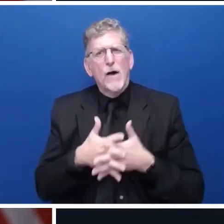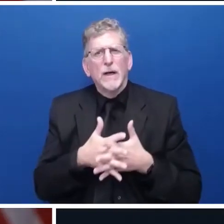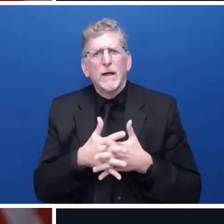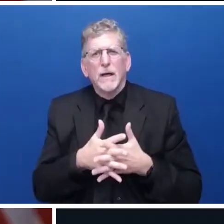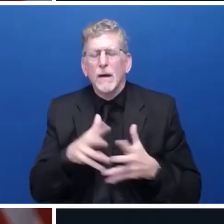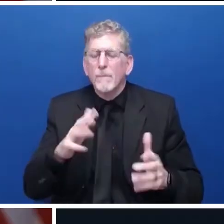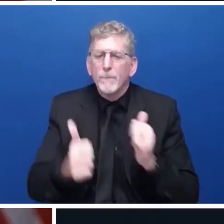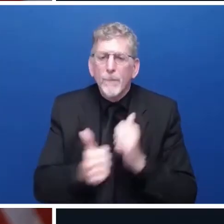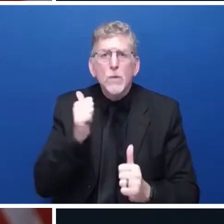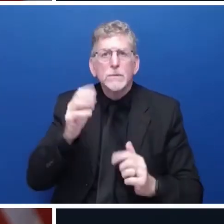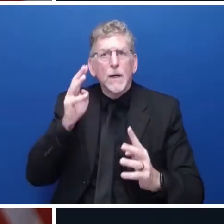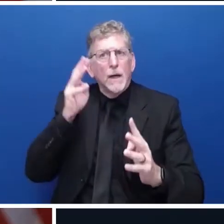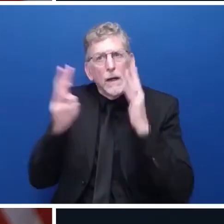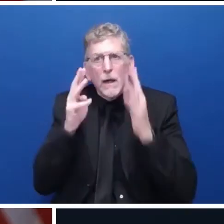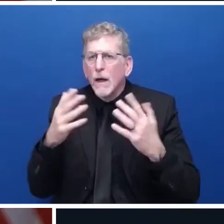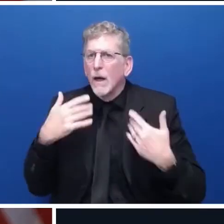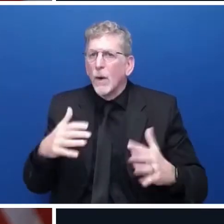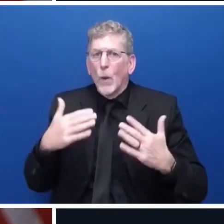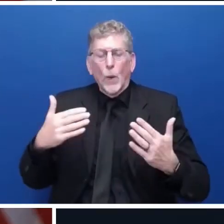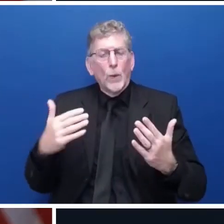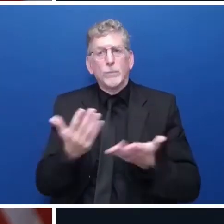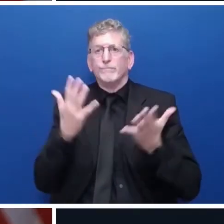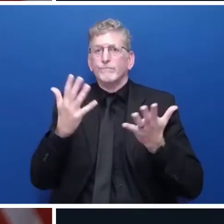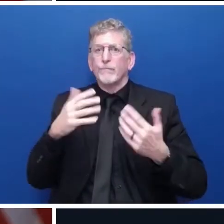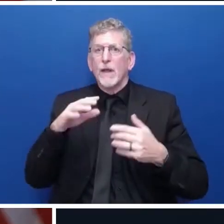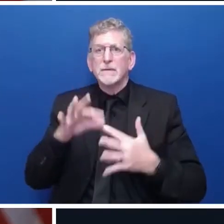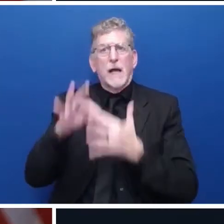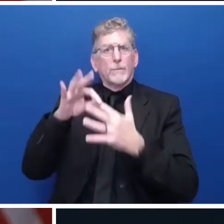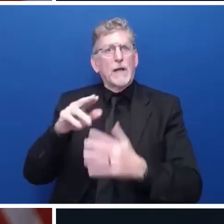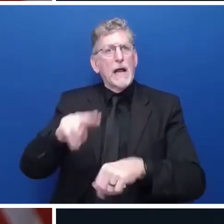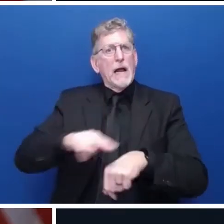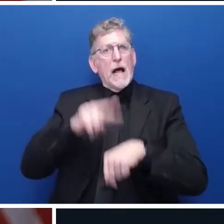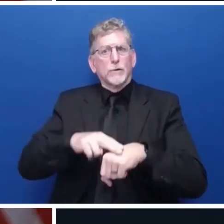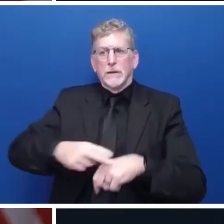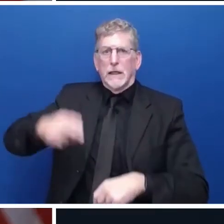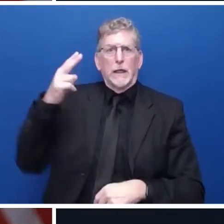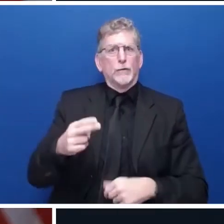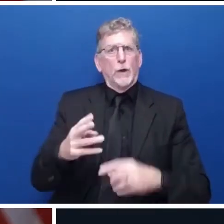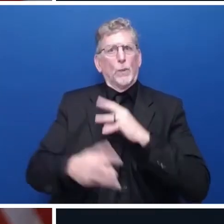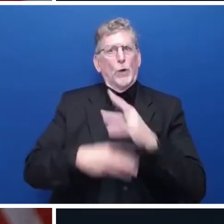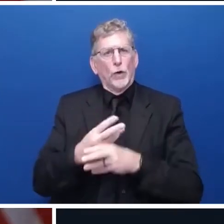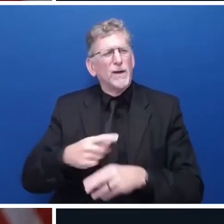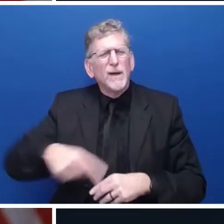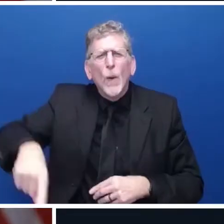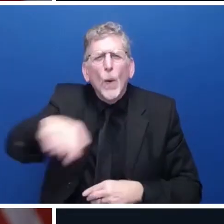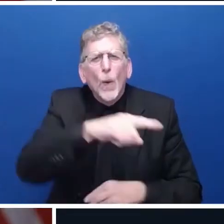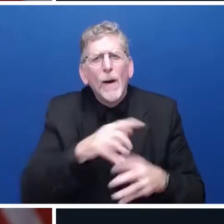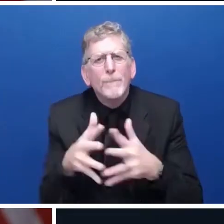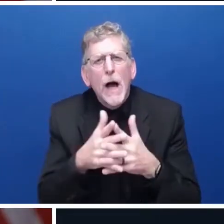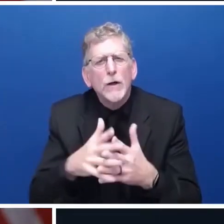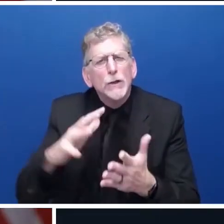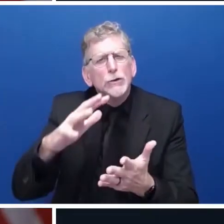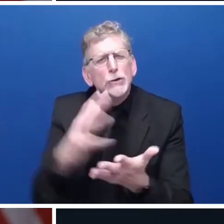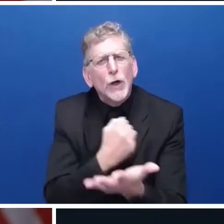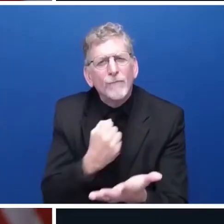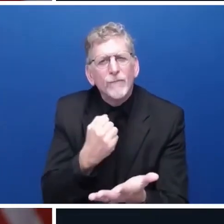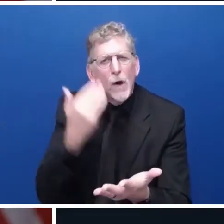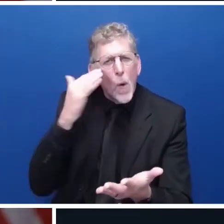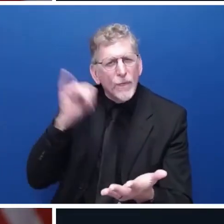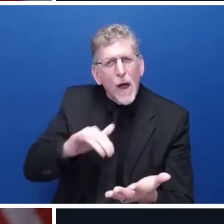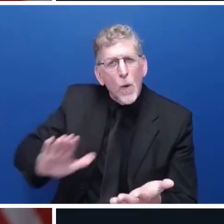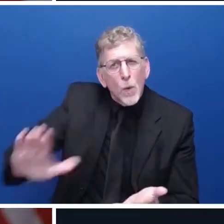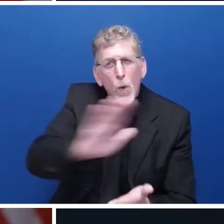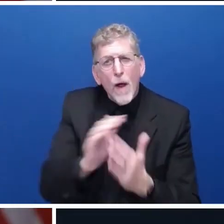Americans deserve to know that their leaders are focused on addressing the problems that keep them up at night. Problems